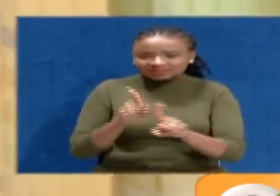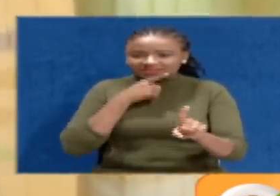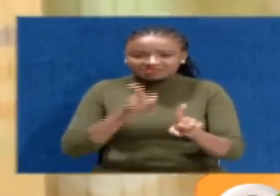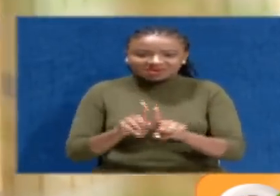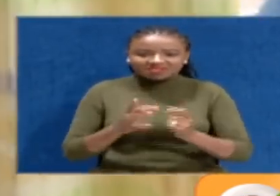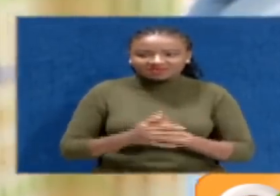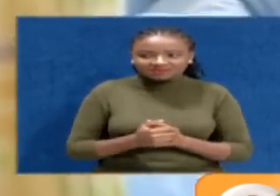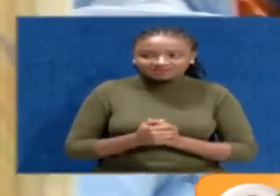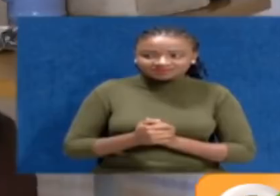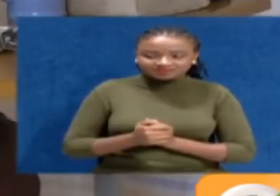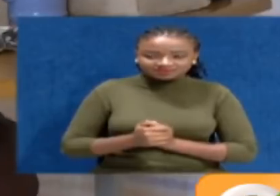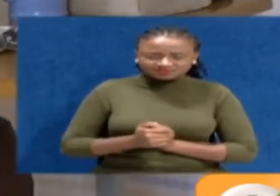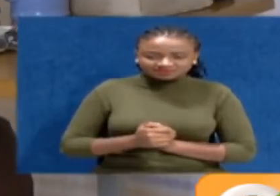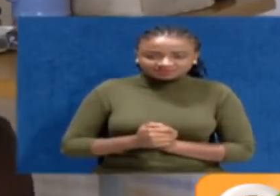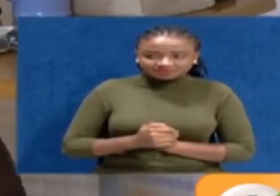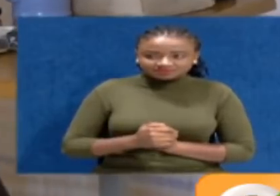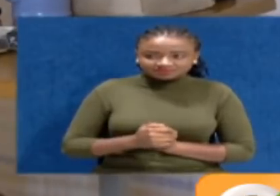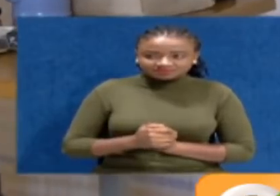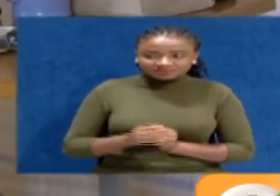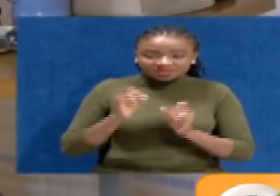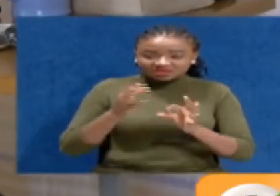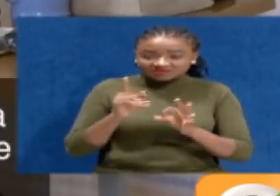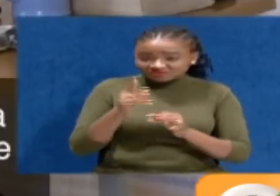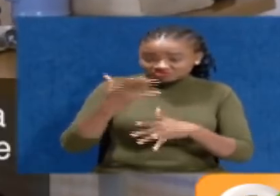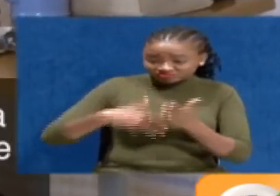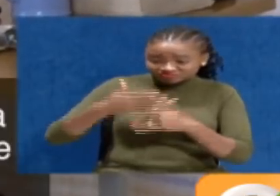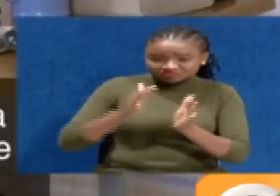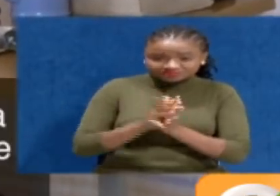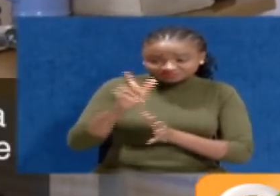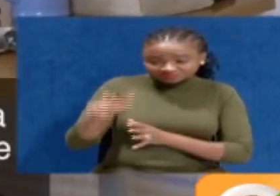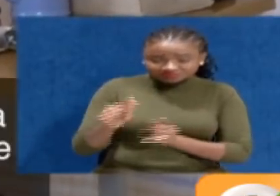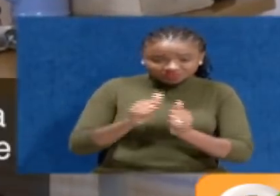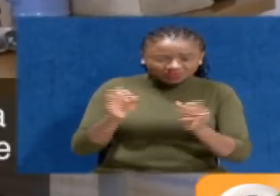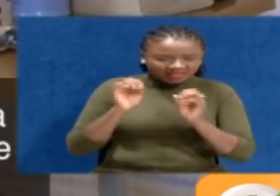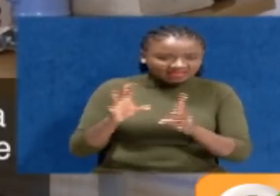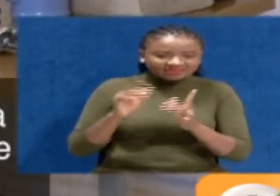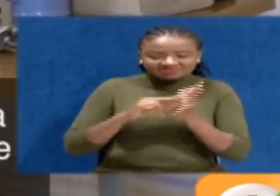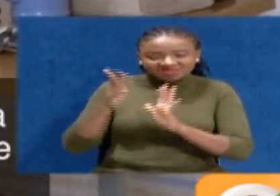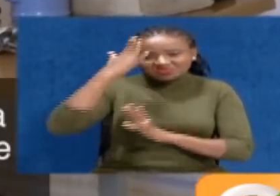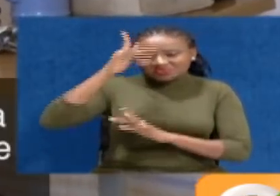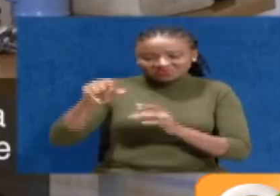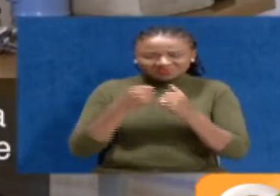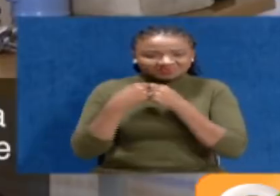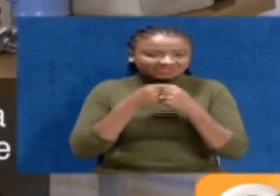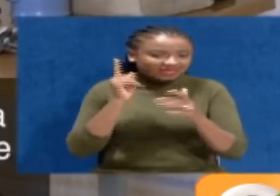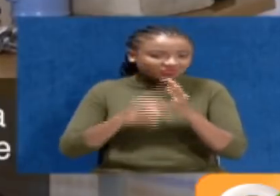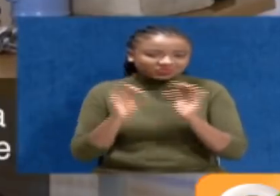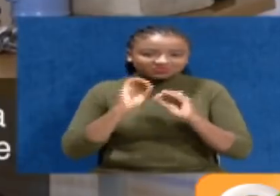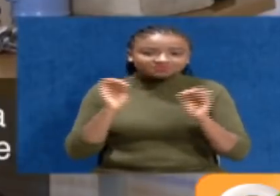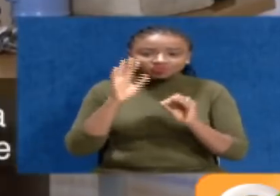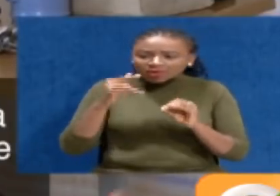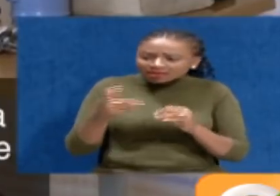a brother. Ya kwanza, kama hautakuwa na relationship mzuri, utajua changamoto yenye mgonjwa anapitia. Kwa sababu ilichukua muda,